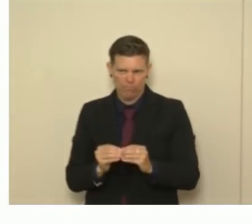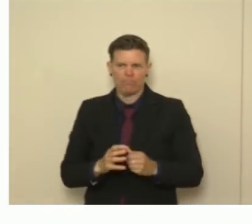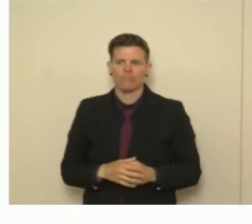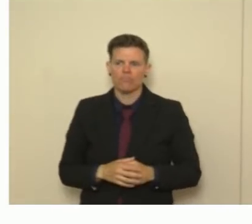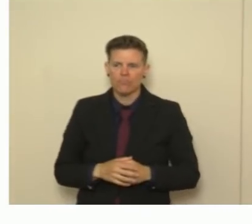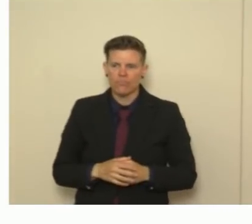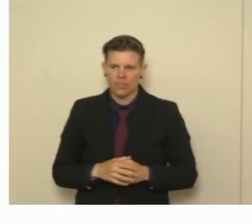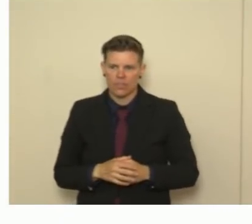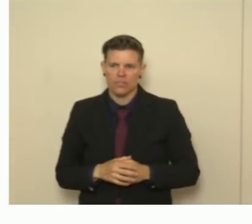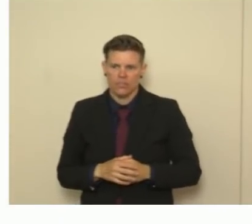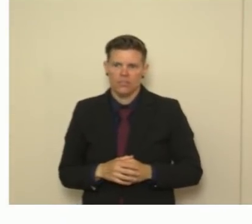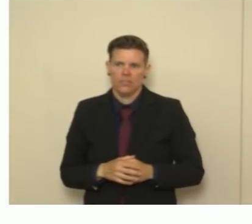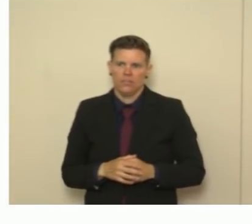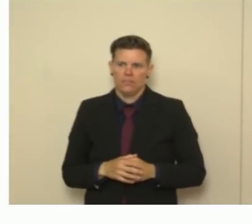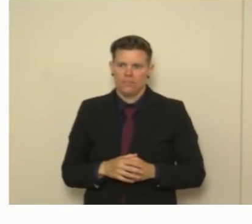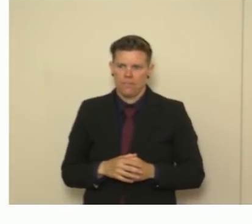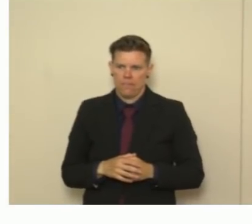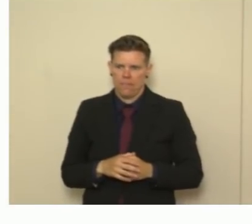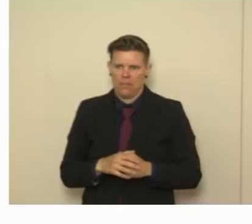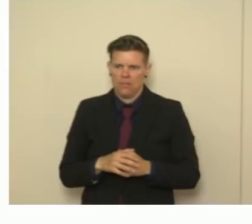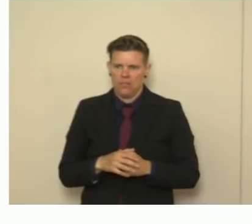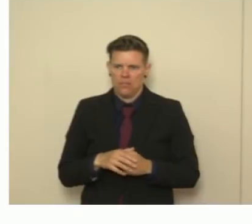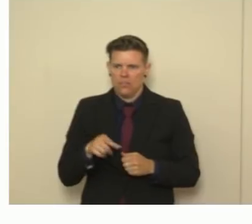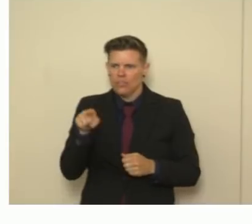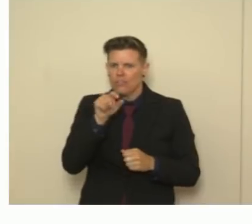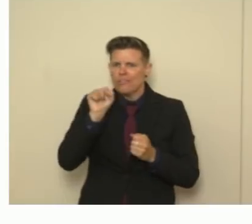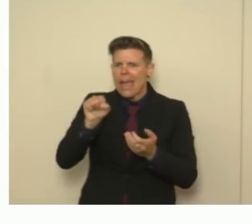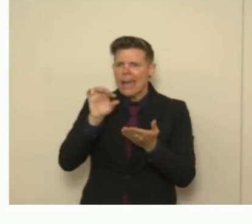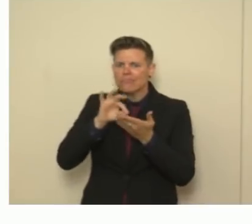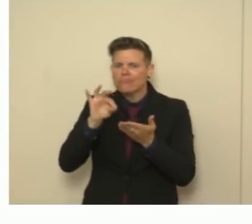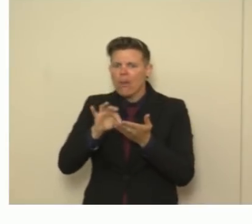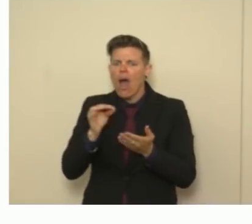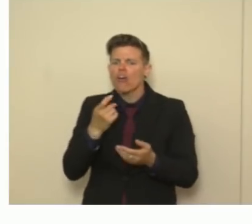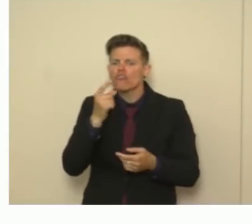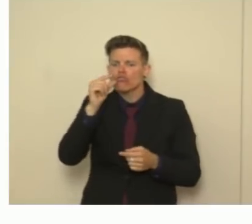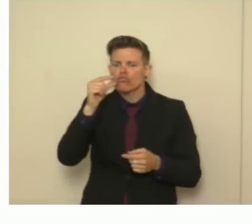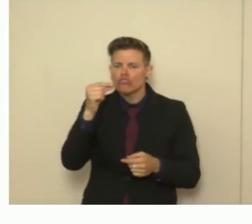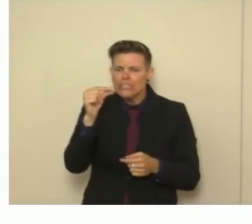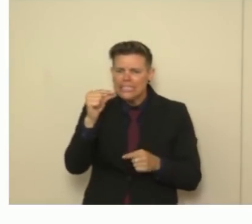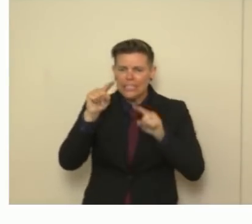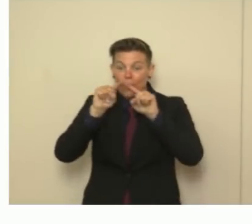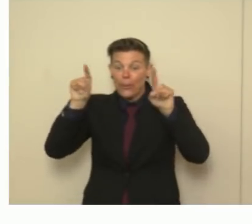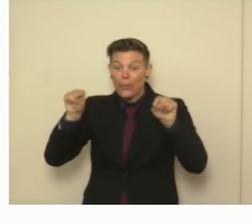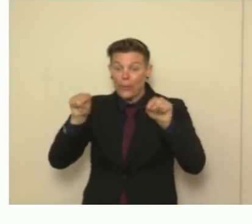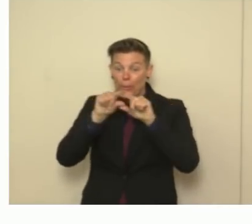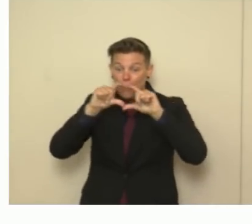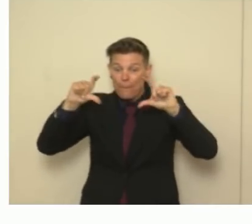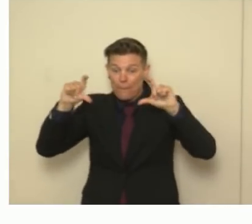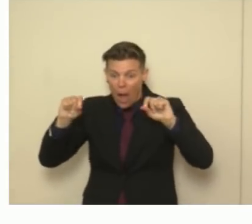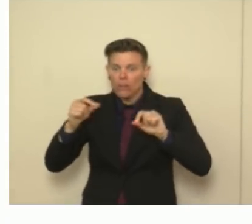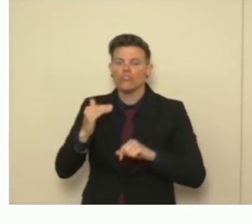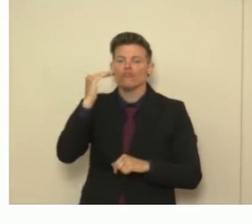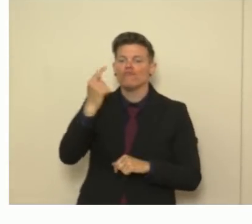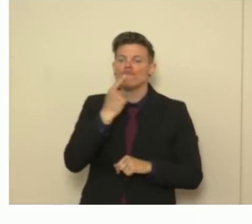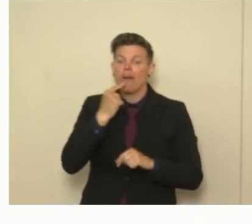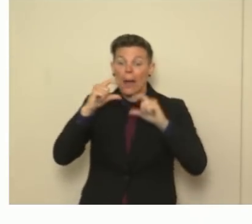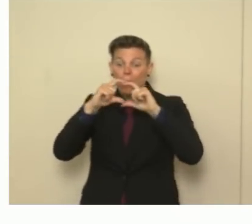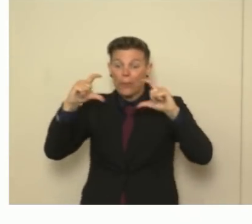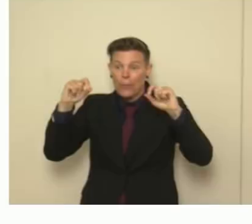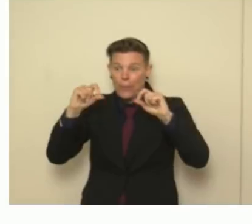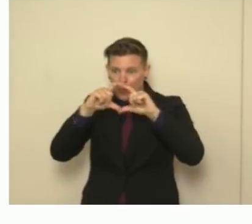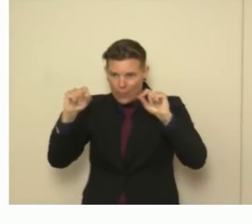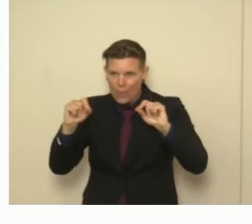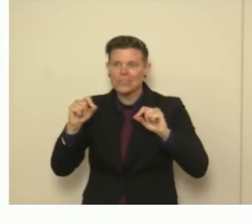can just count the number of red boxes and green boxes. And this week we still have 3 red boxes, which means as we're learning, we aren't